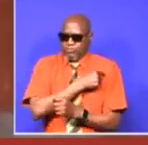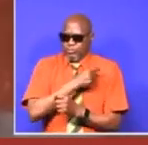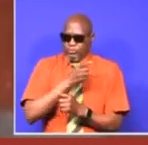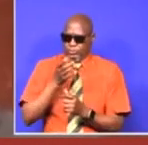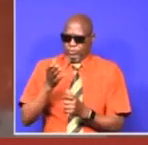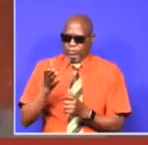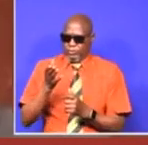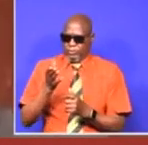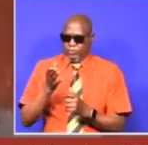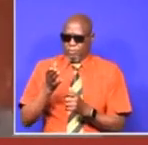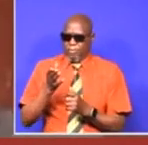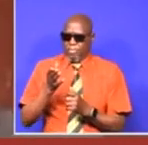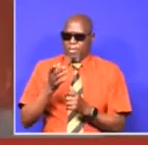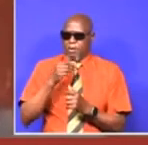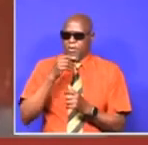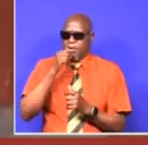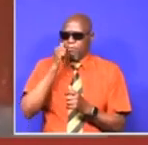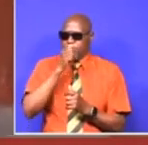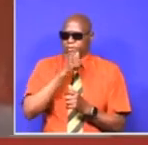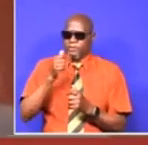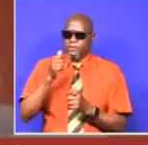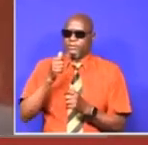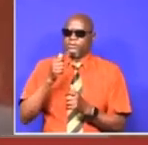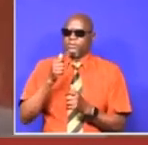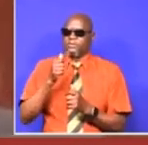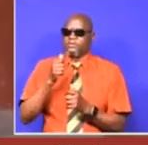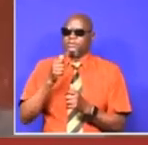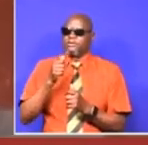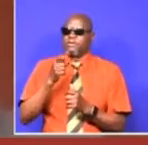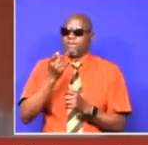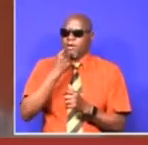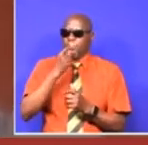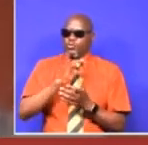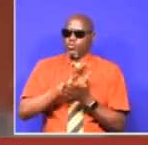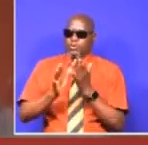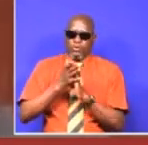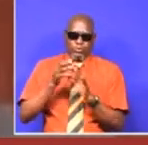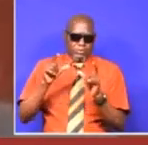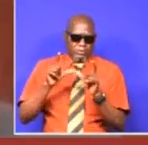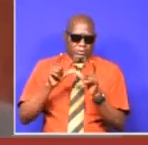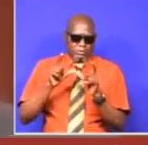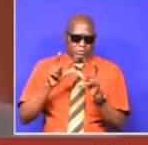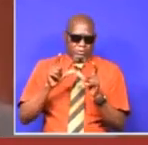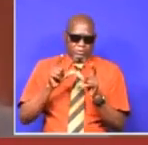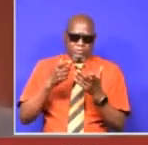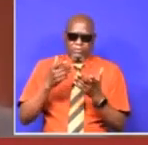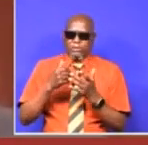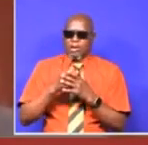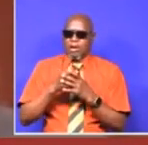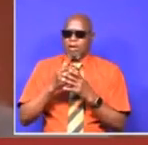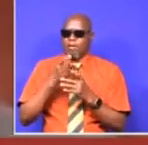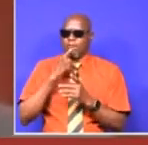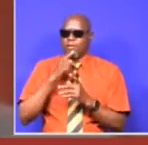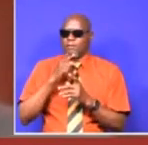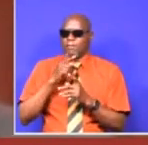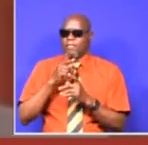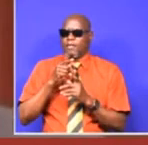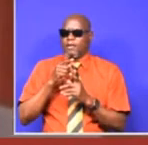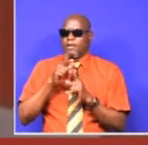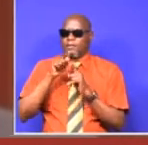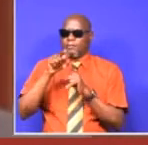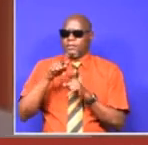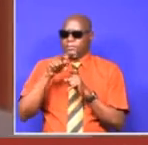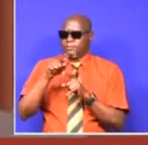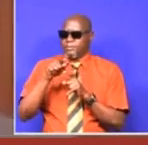harm and operating a private pharmacy without a license. Marori is specifically charged with attacking officers Tom